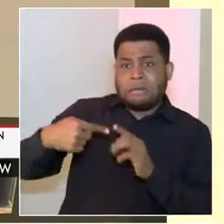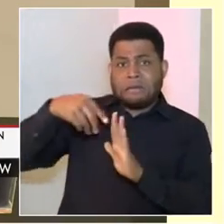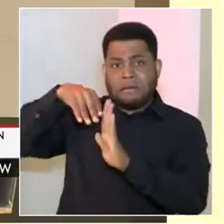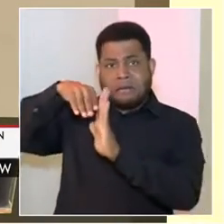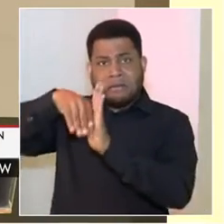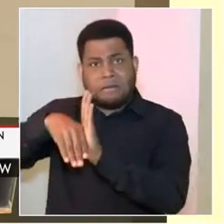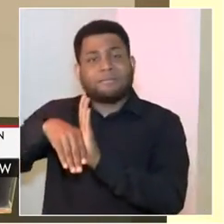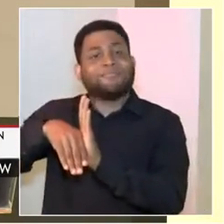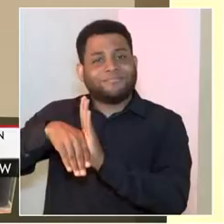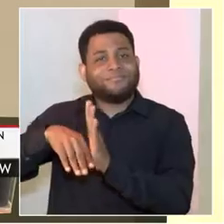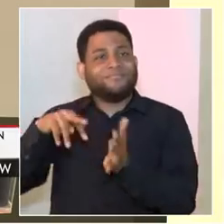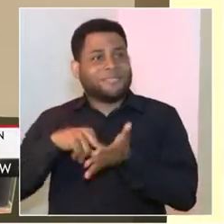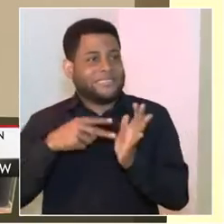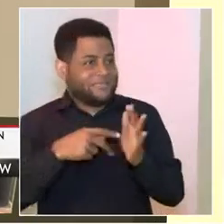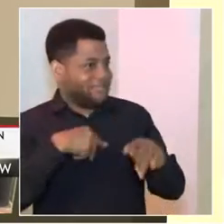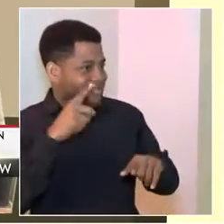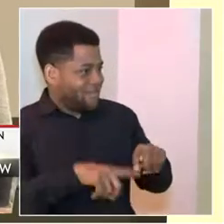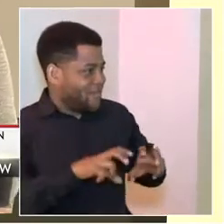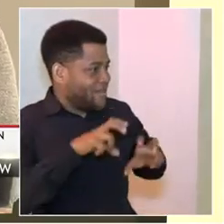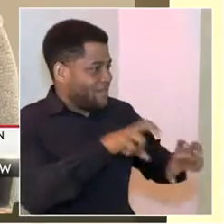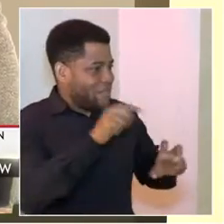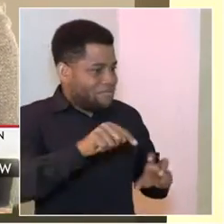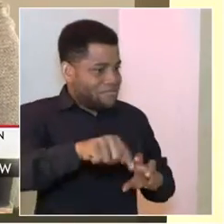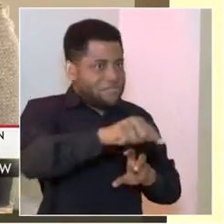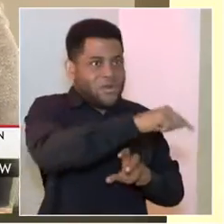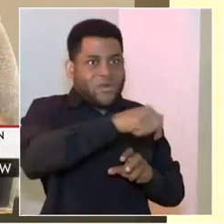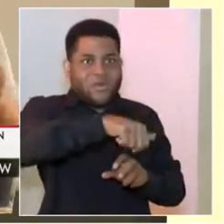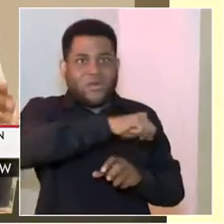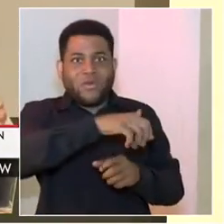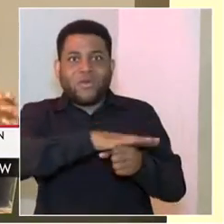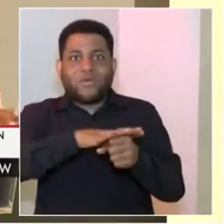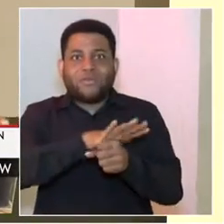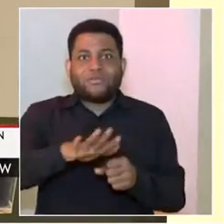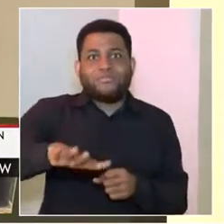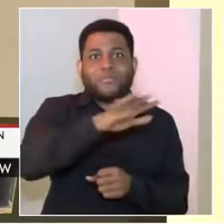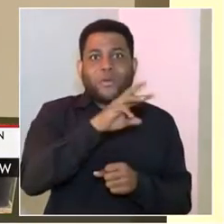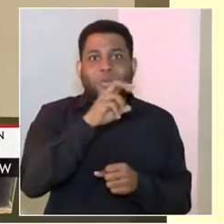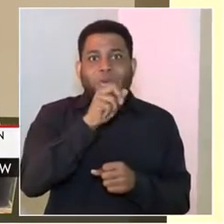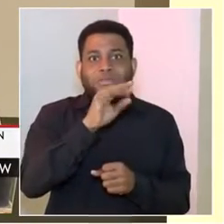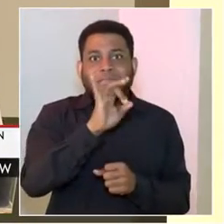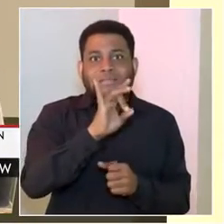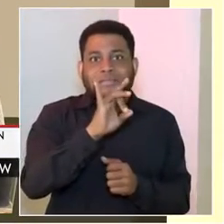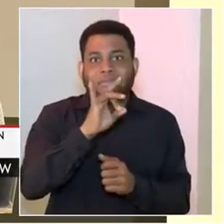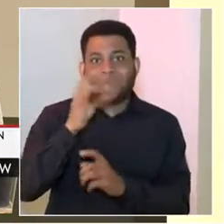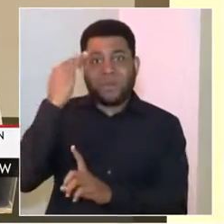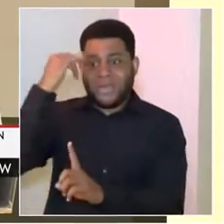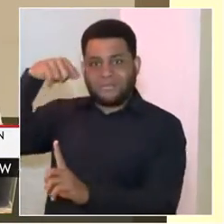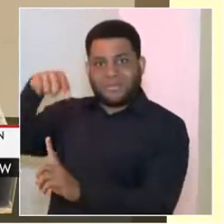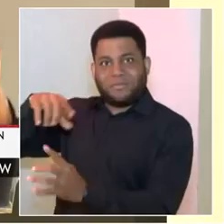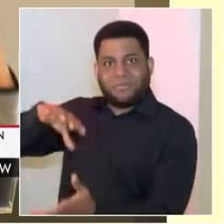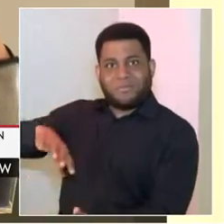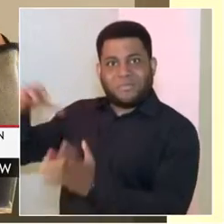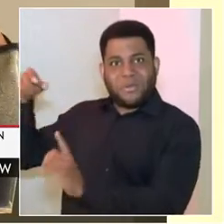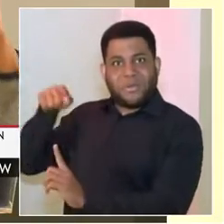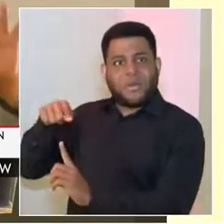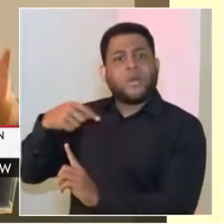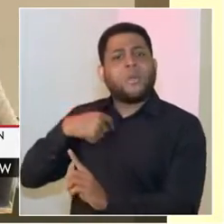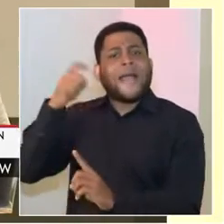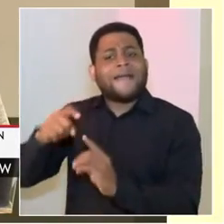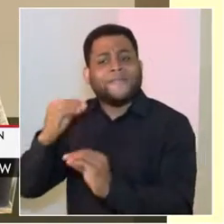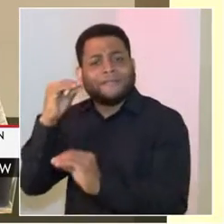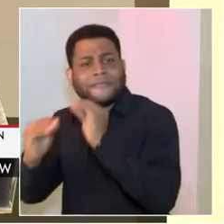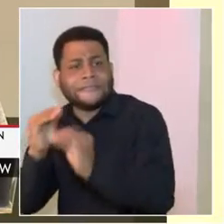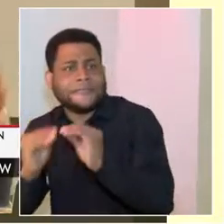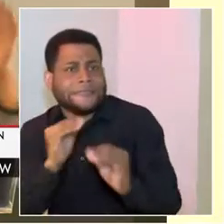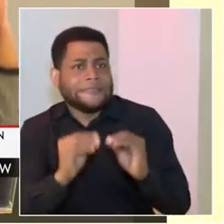Columbia. So it's very important for us to do all that government can do to